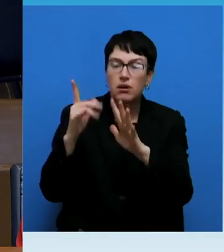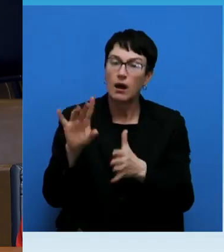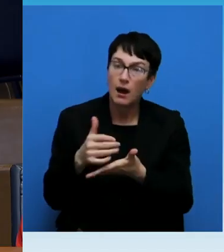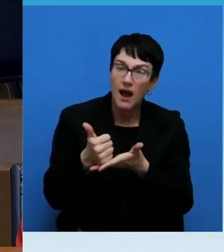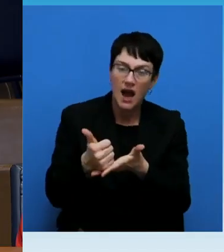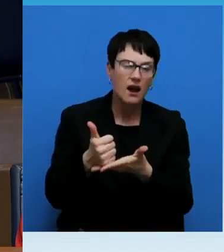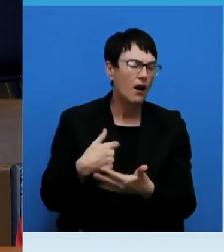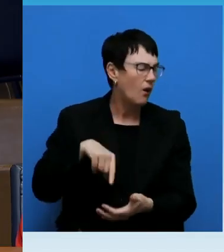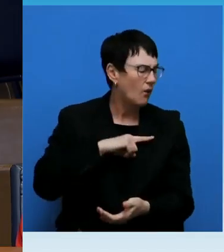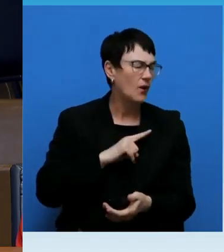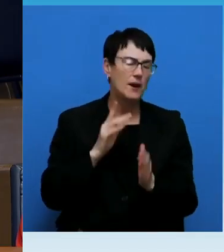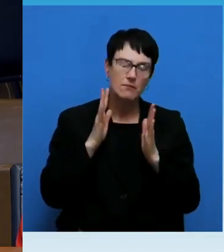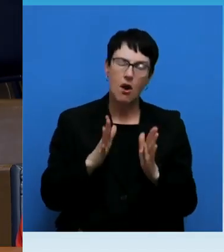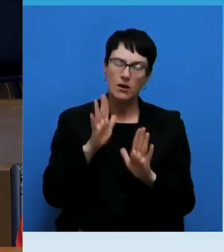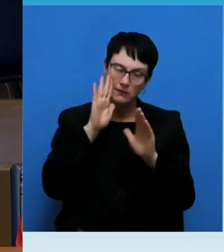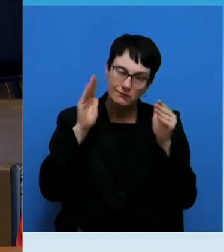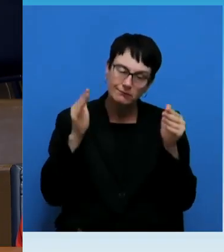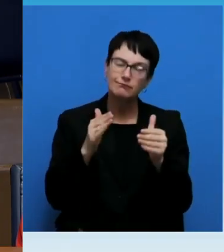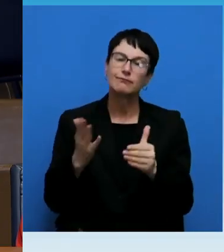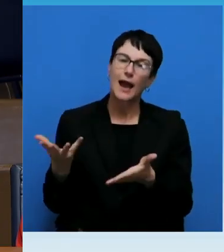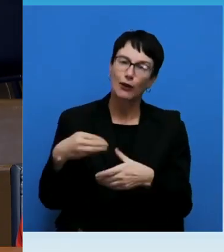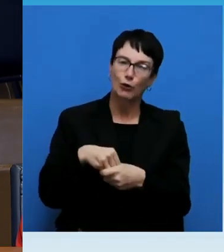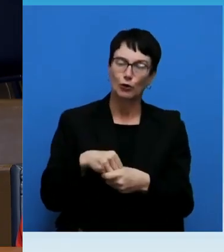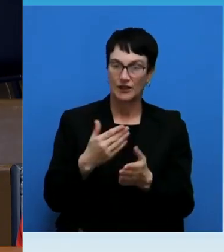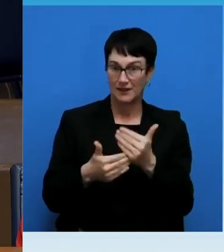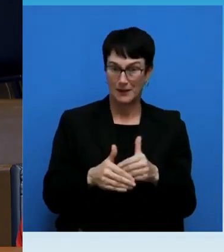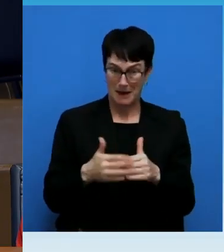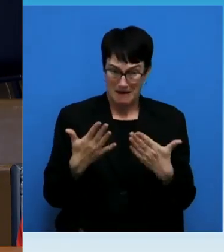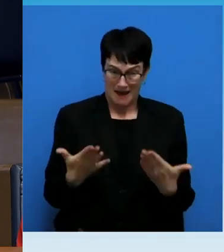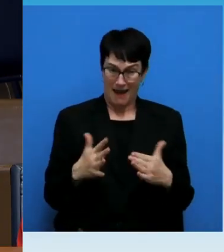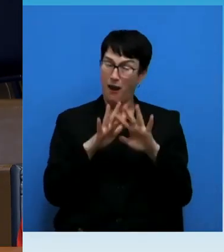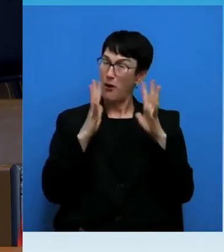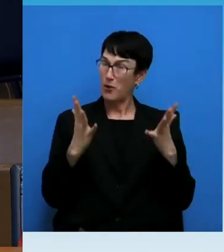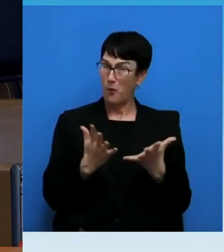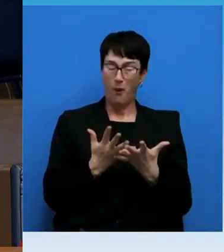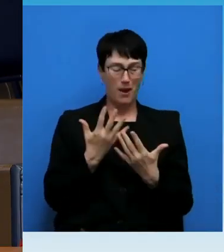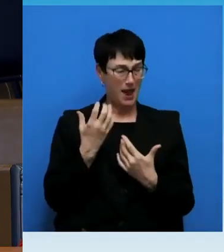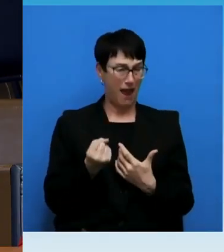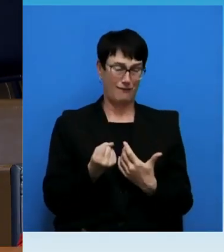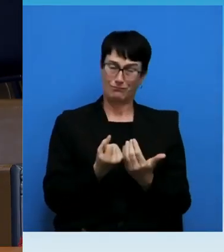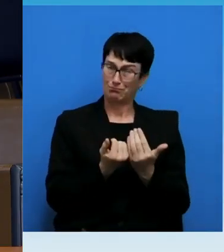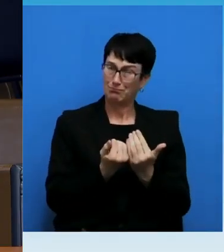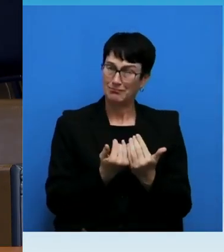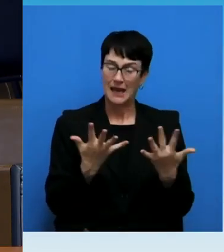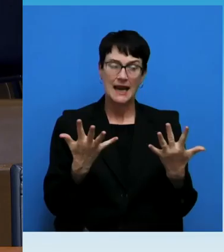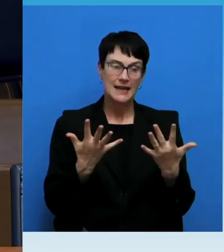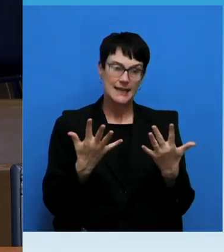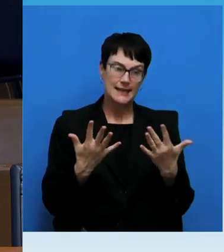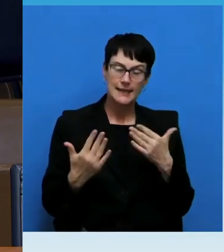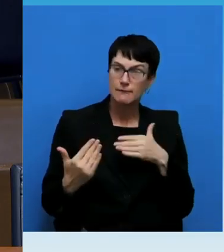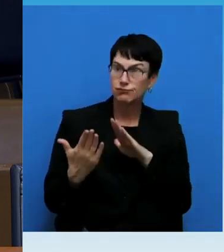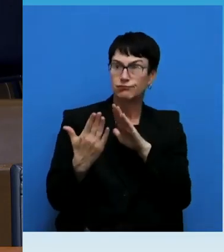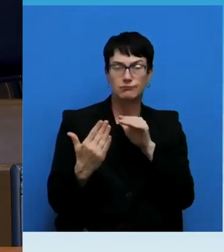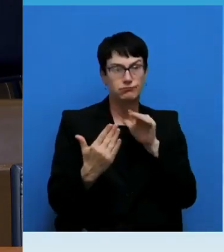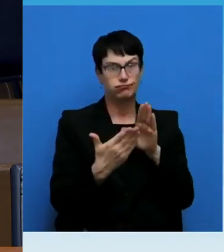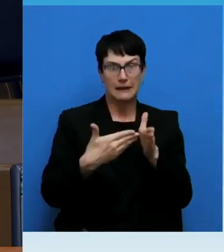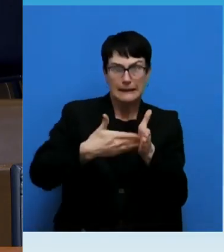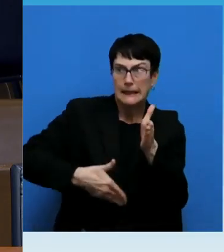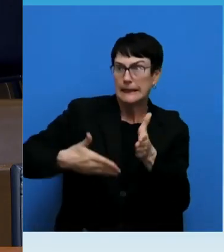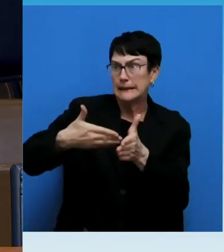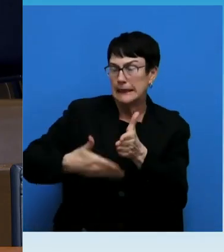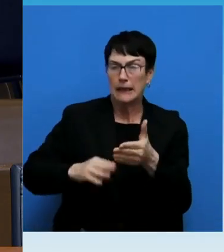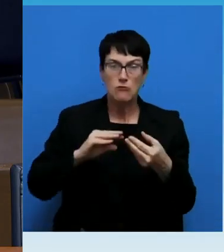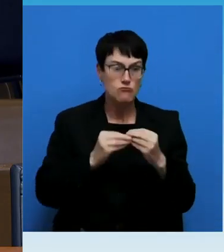by multiple and intersecting challenges, our responses must be inclusive in design. Lesotho therefore calls for the